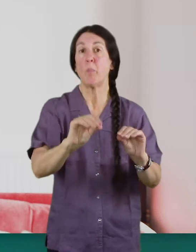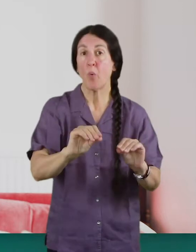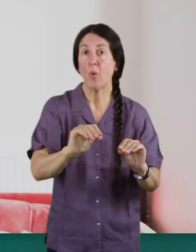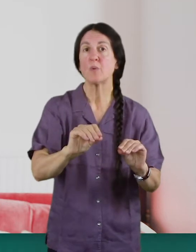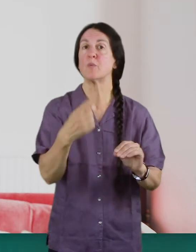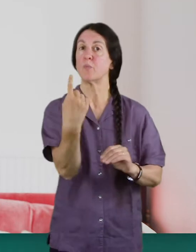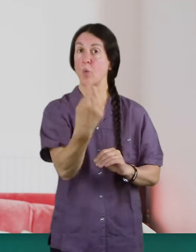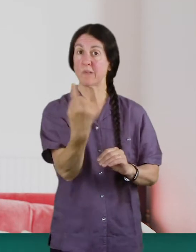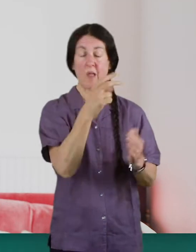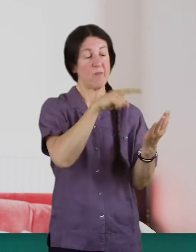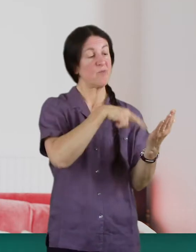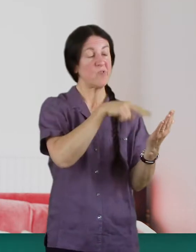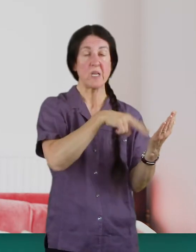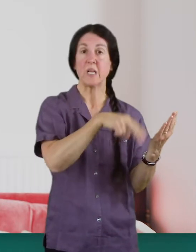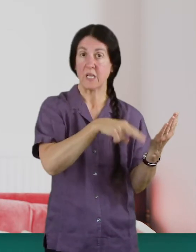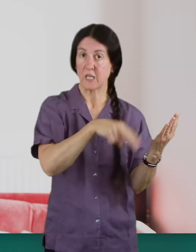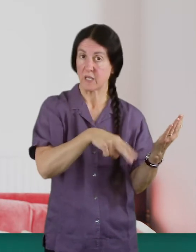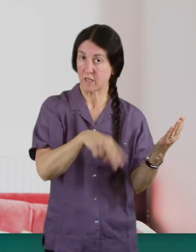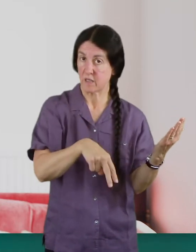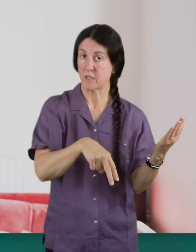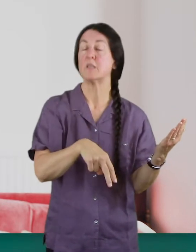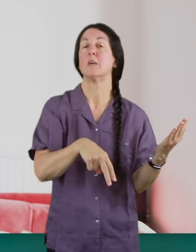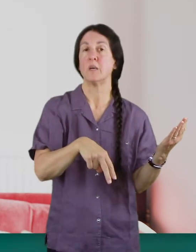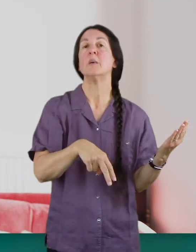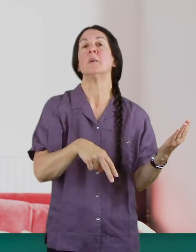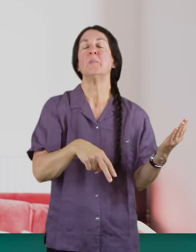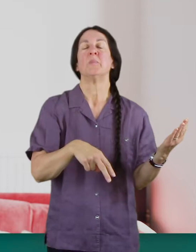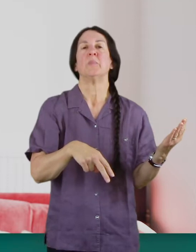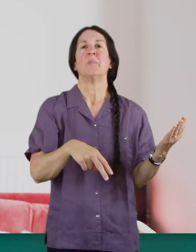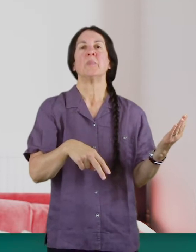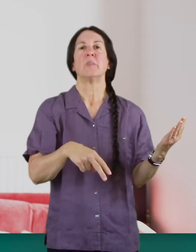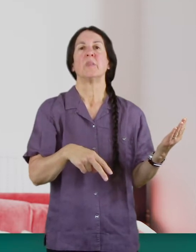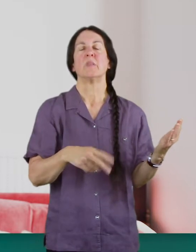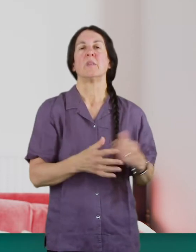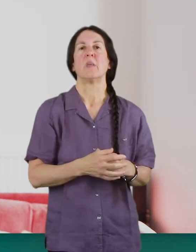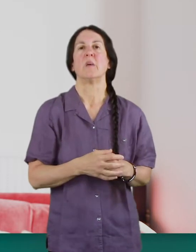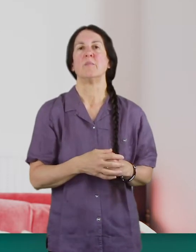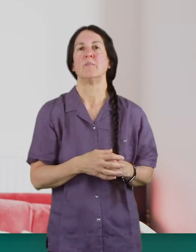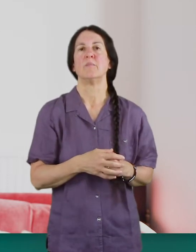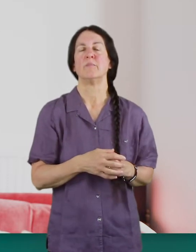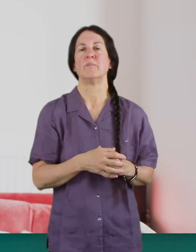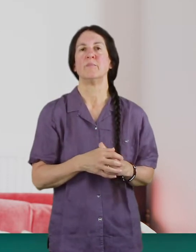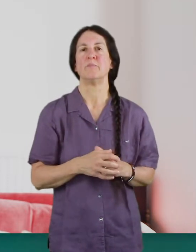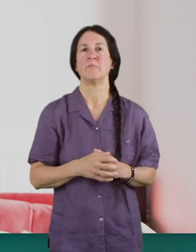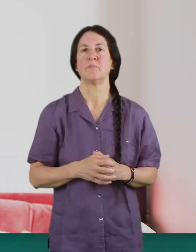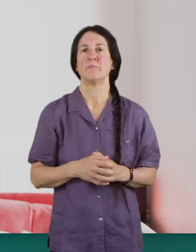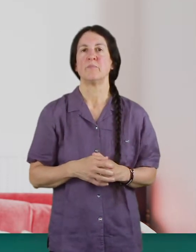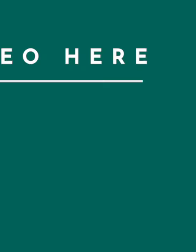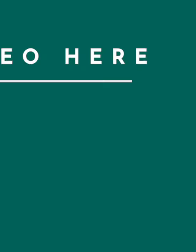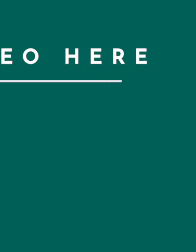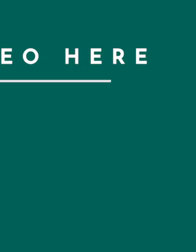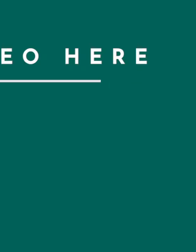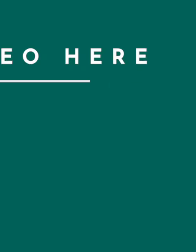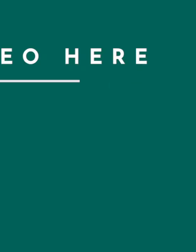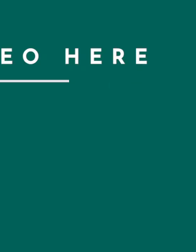give you a summary, you have a sense of what's been going on. So I'm going to pause here and I will see you in 5 minutes.